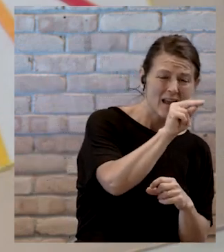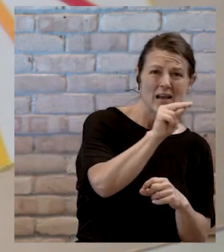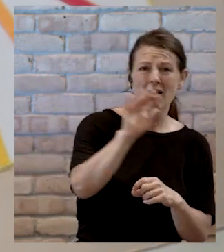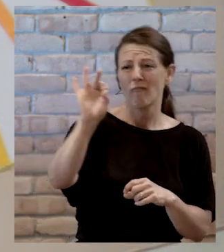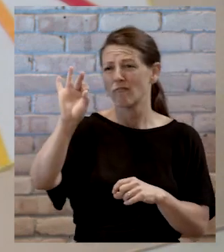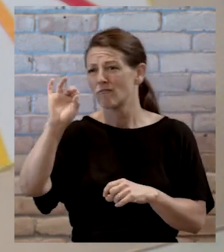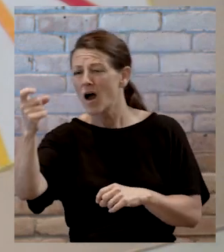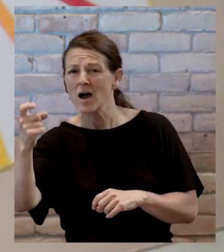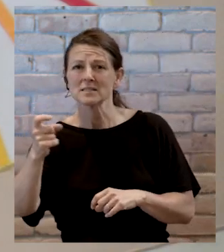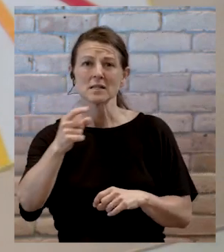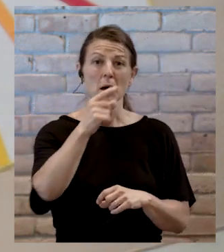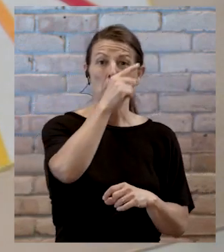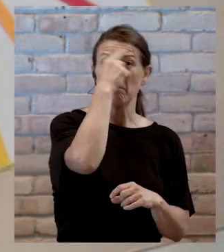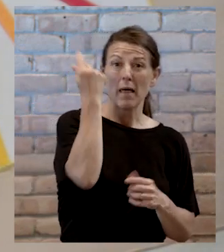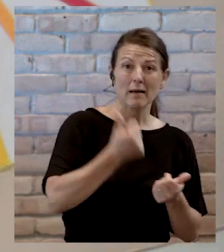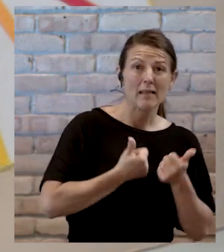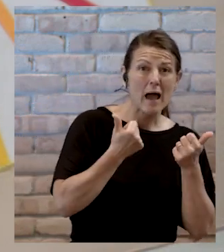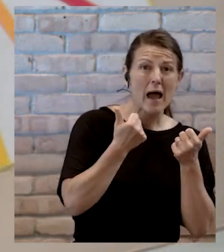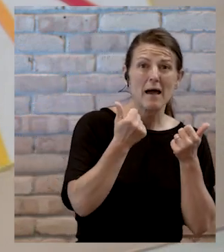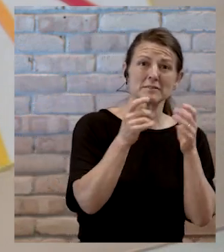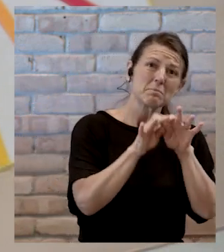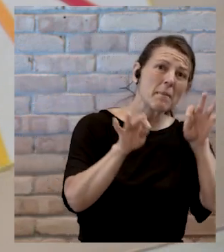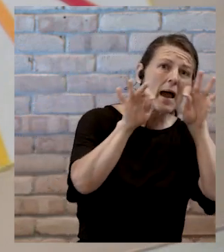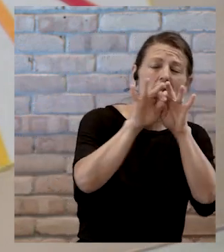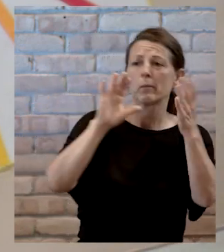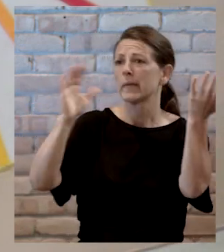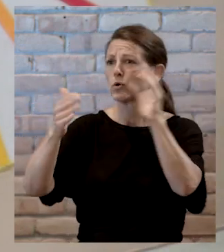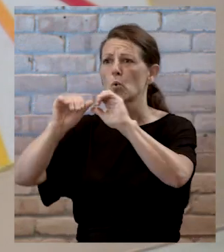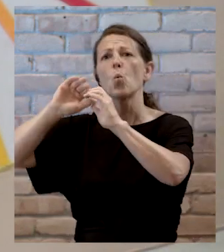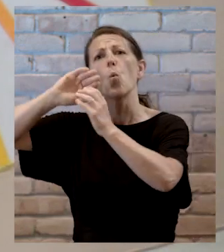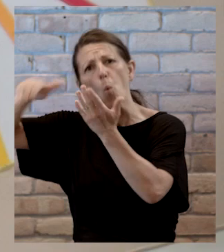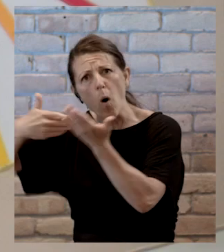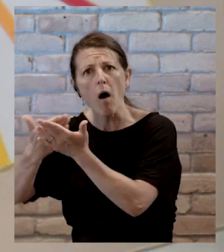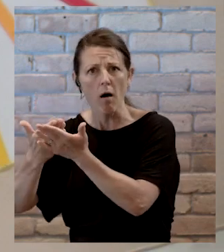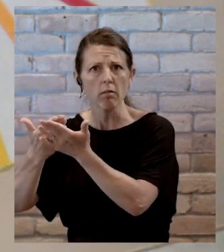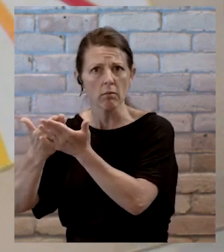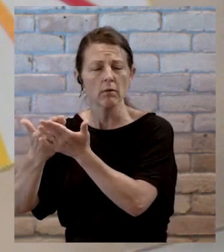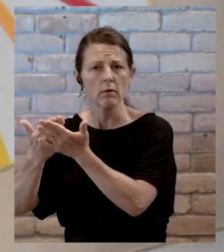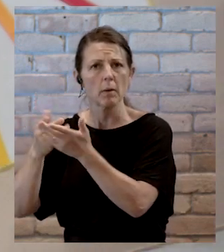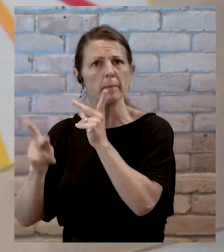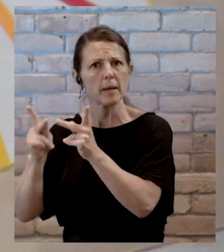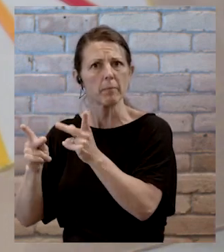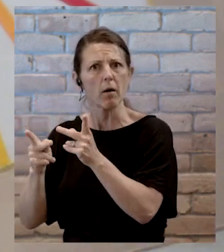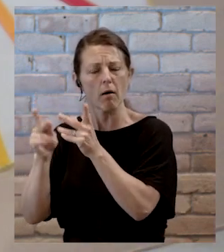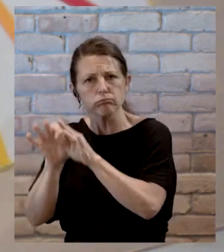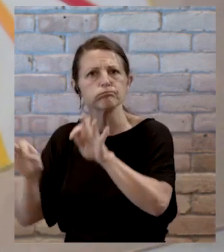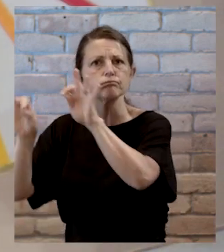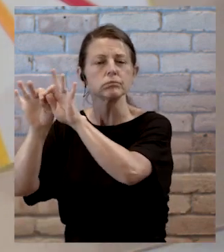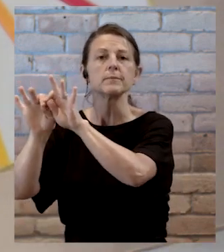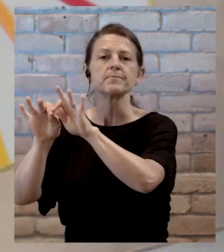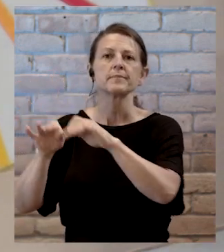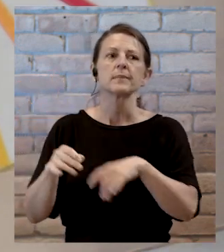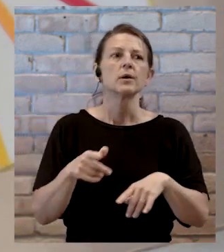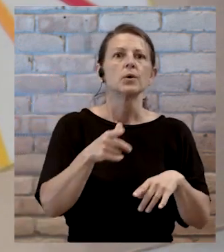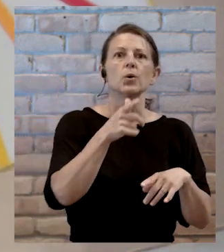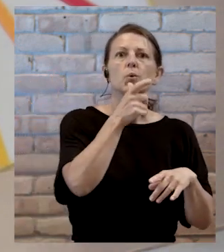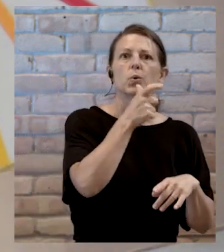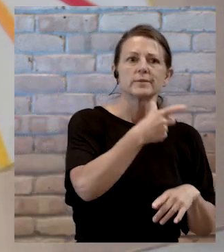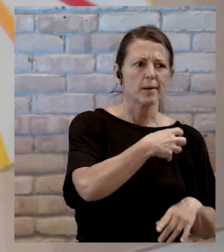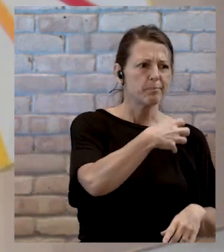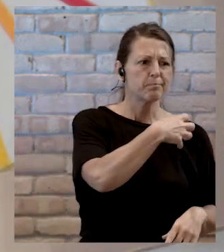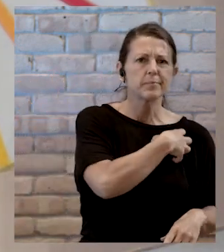It's Black Lives Matter versus All Lives Matter. It's those who say it's